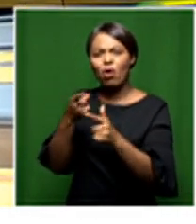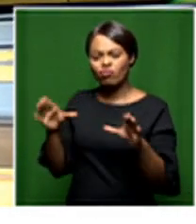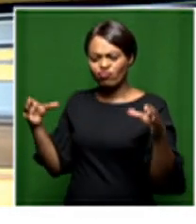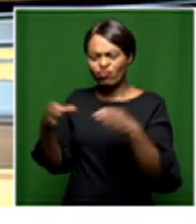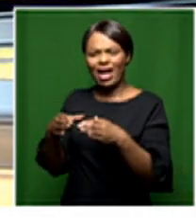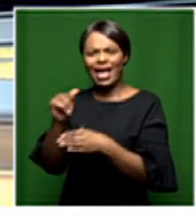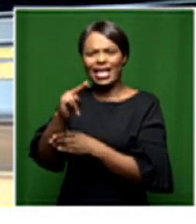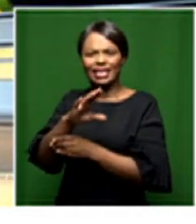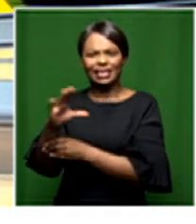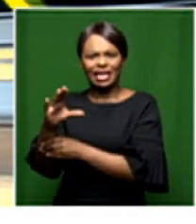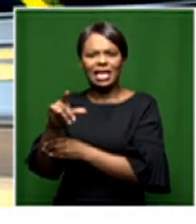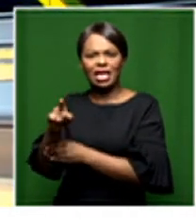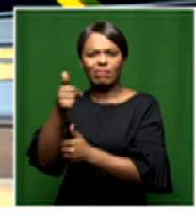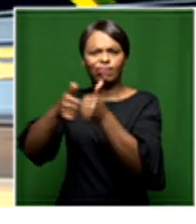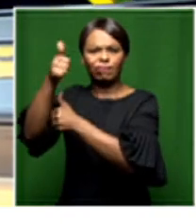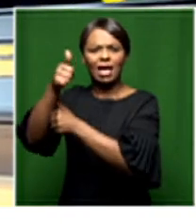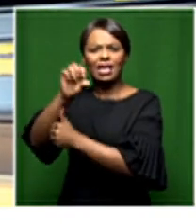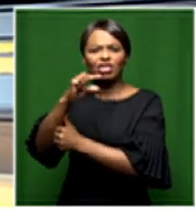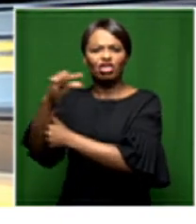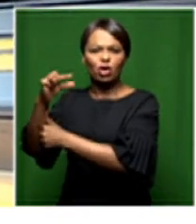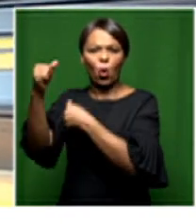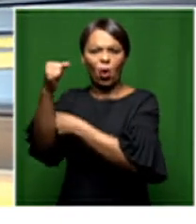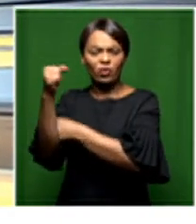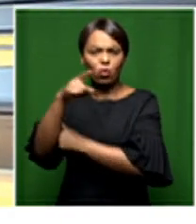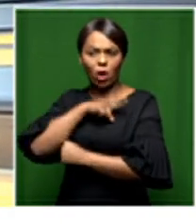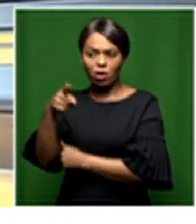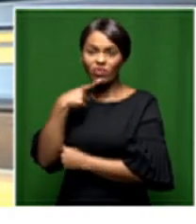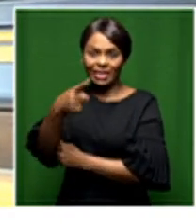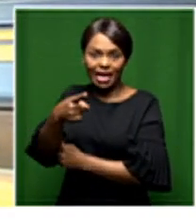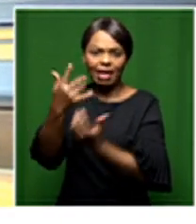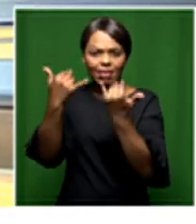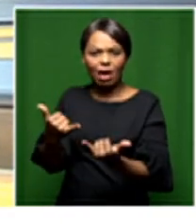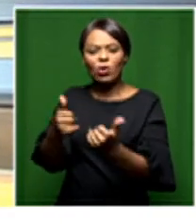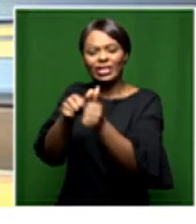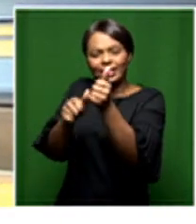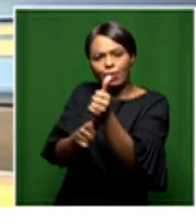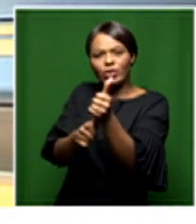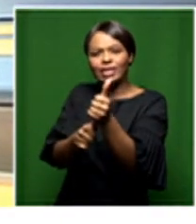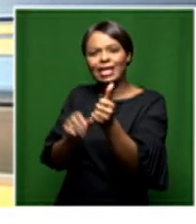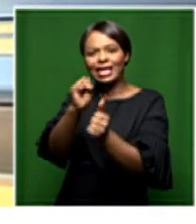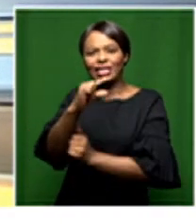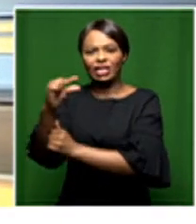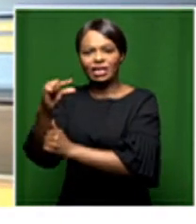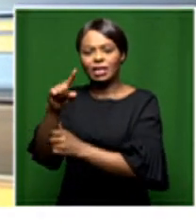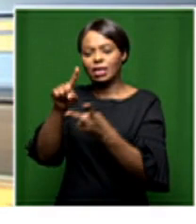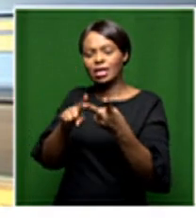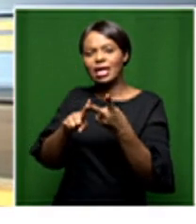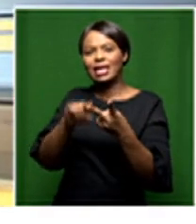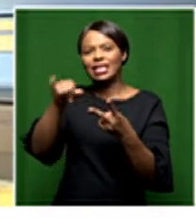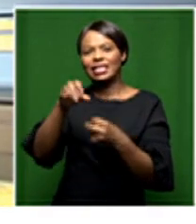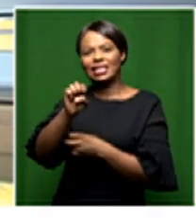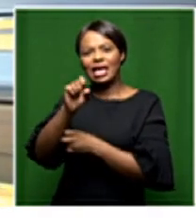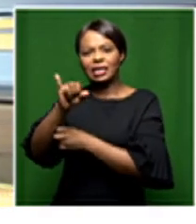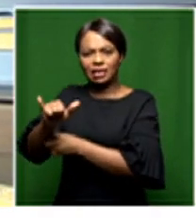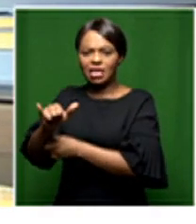of the ANC, the Secretary General's office. As you pointed out there, the Deputy Secretary General, Jessie Duarte, has